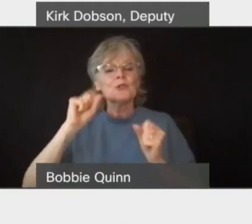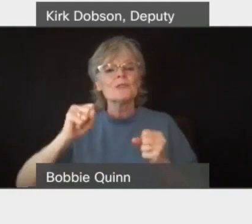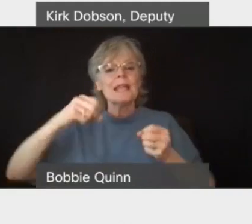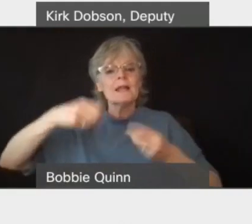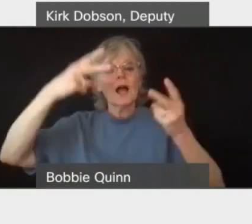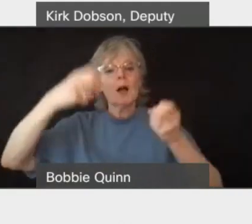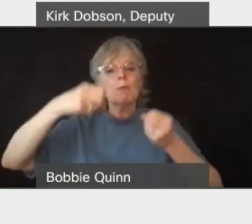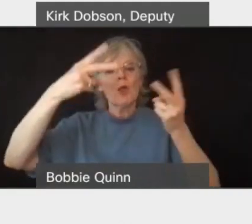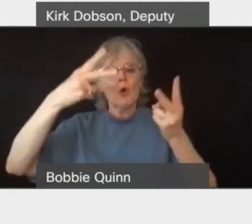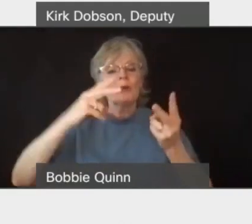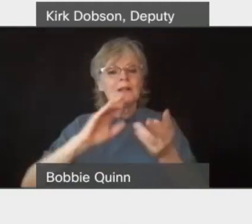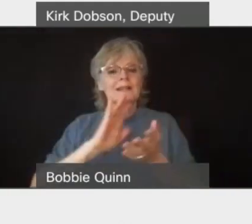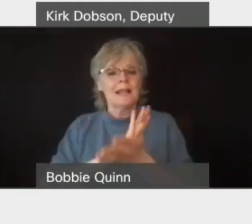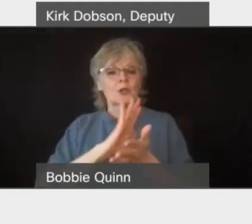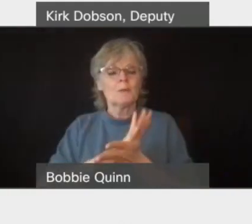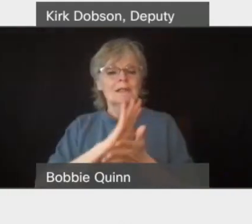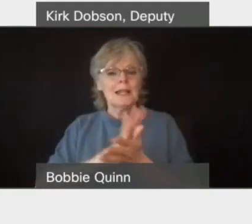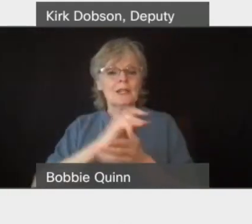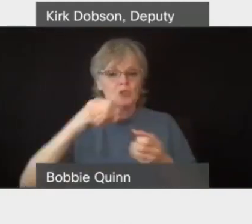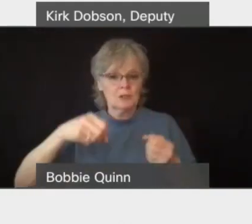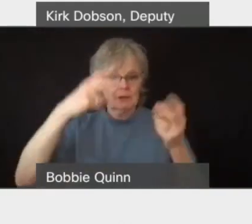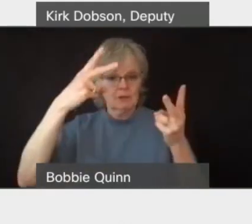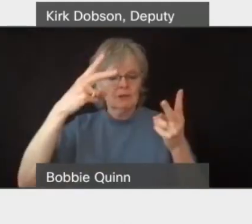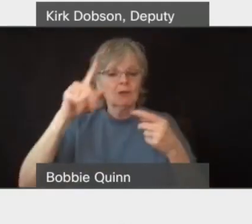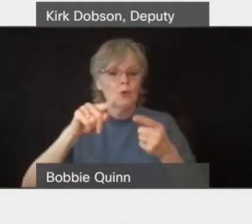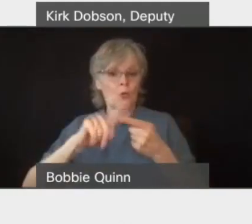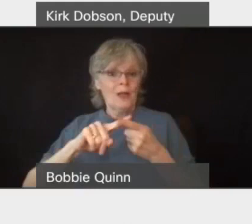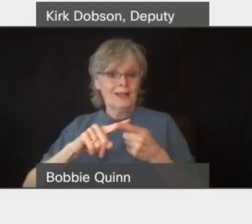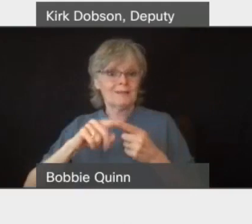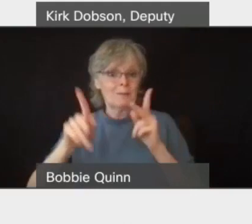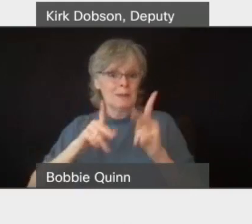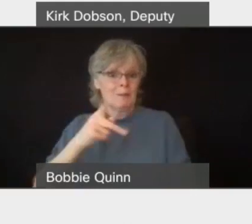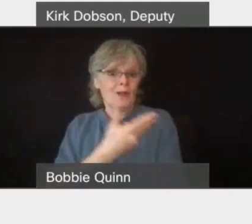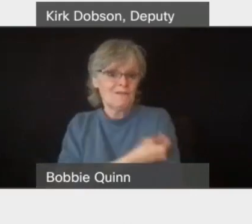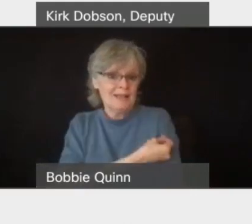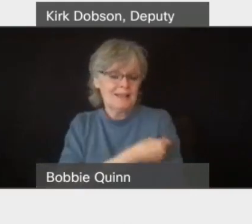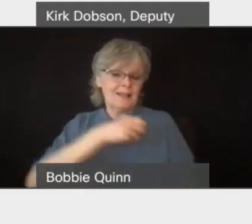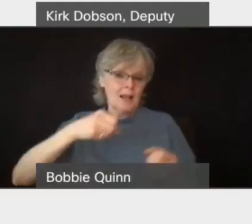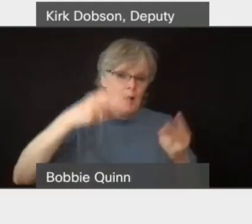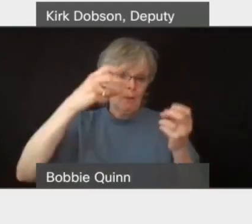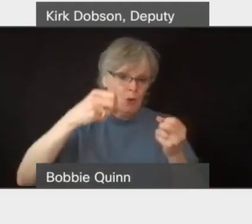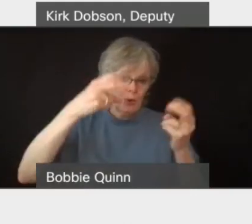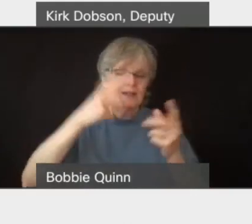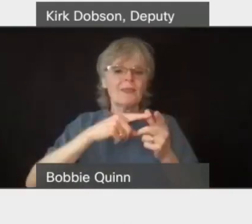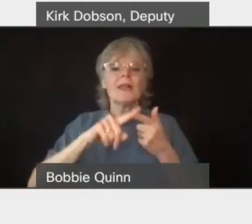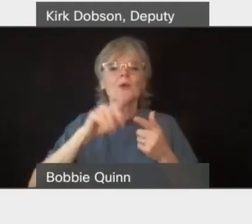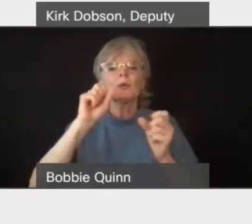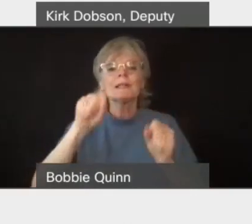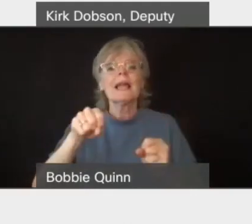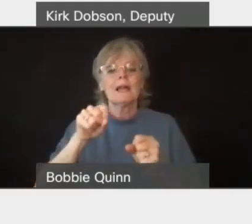documentation as people become vaccinated, so that we can be able to report on that data.